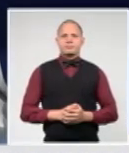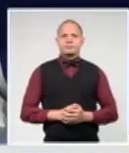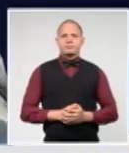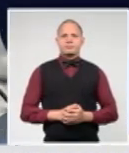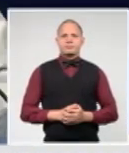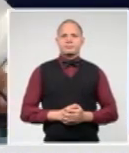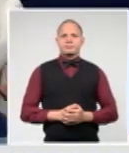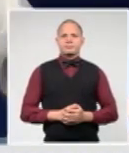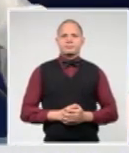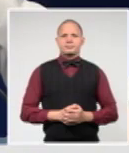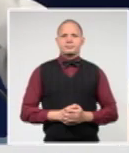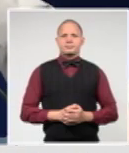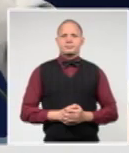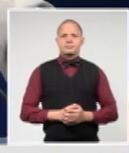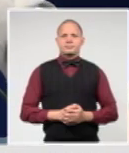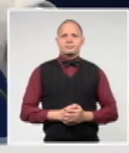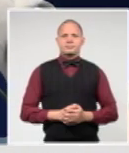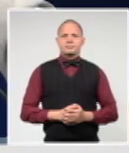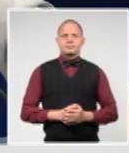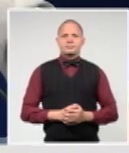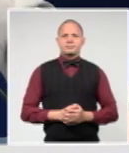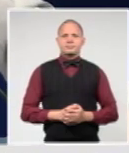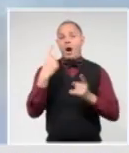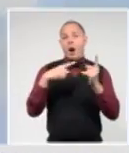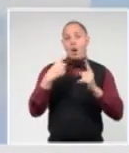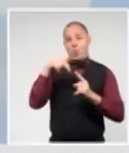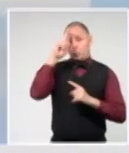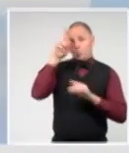To summarize, of the